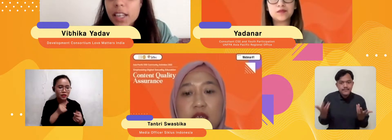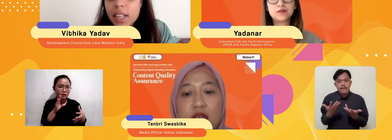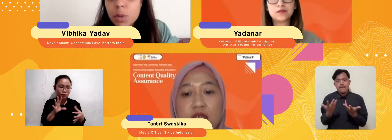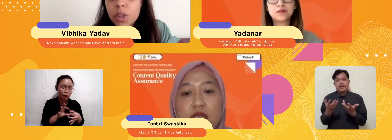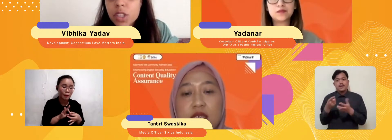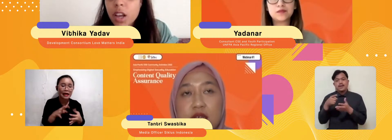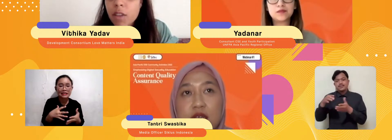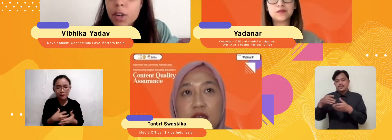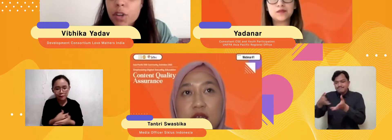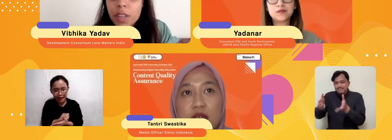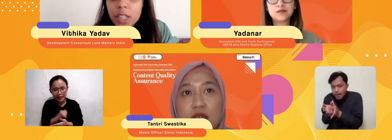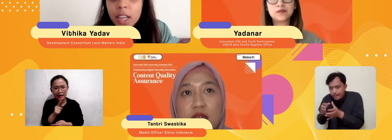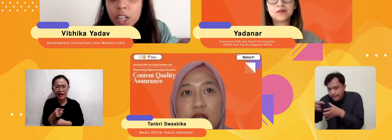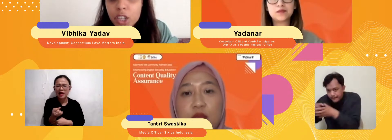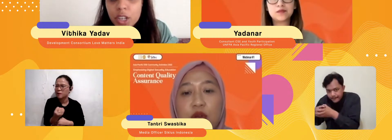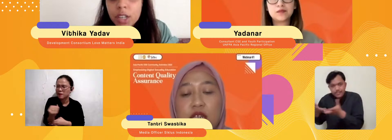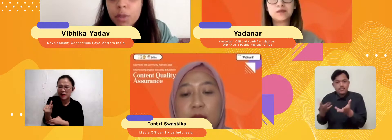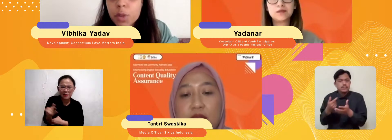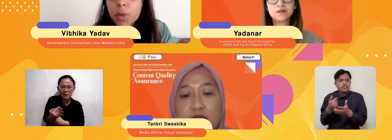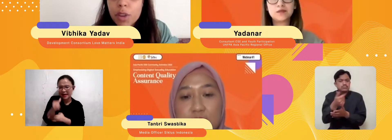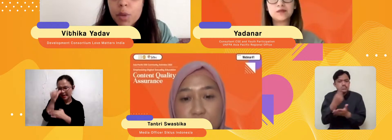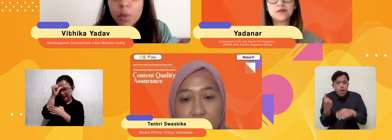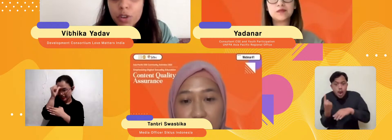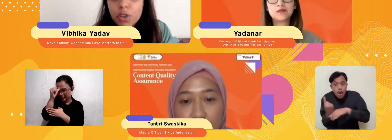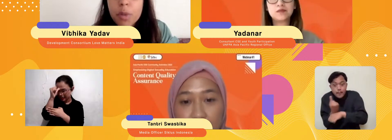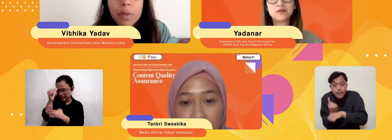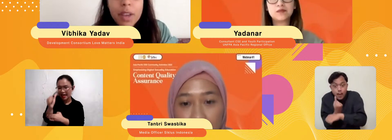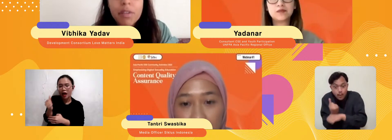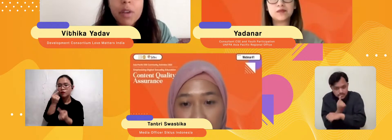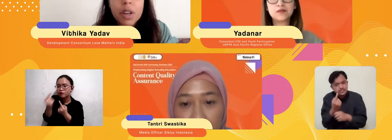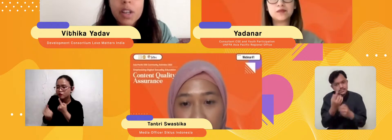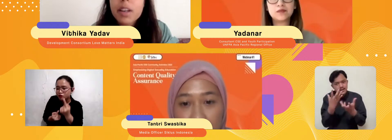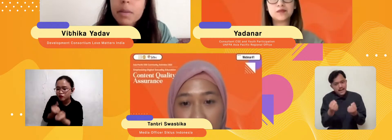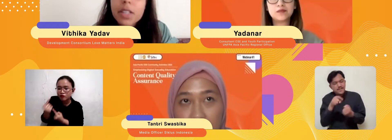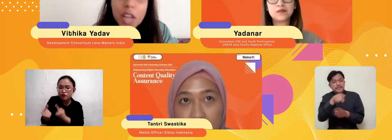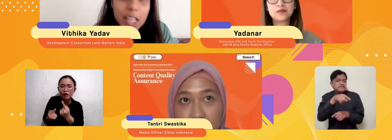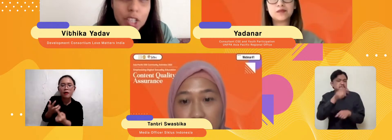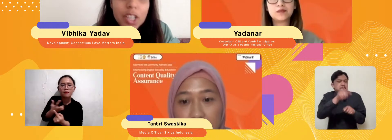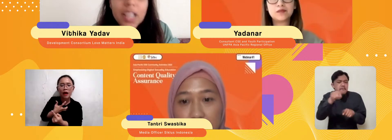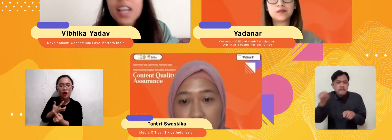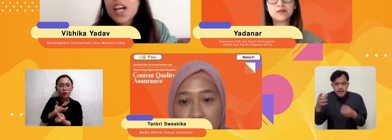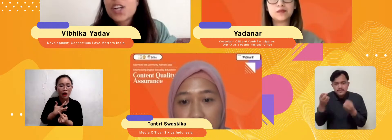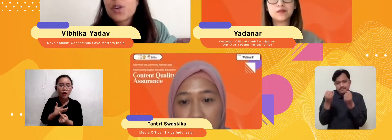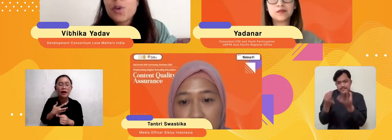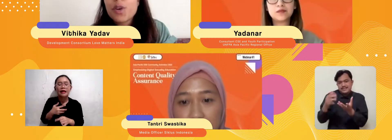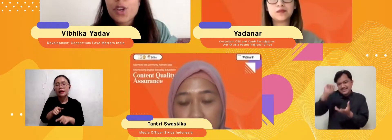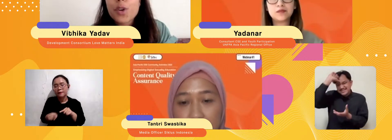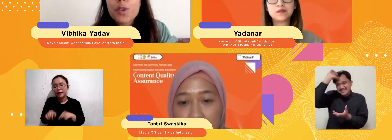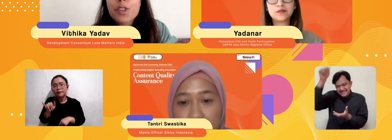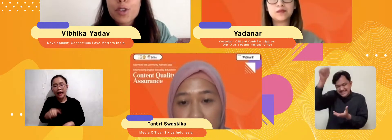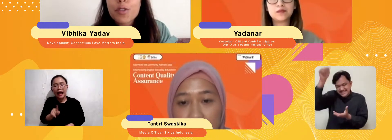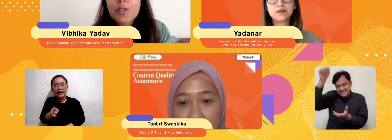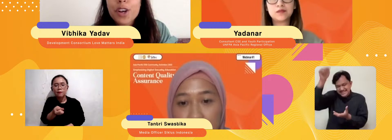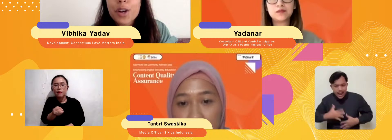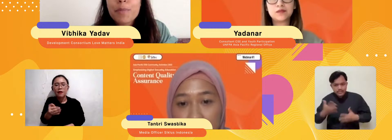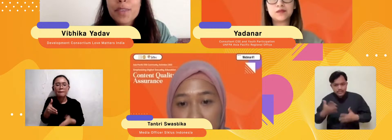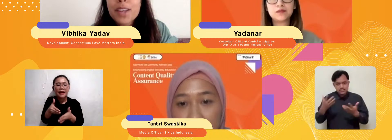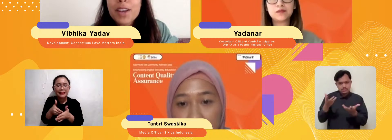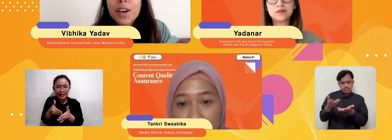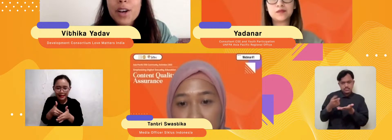Yuva clinics, which is a Government of India initiative, which we really want to do, but we have found it a little bit challenging to